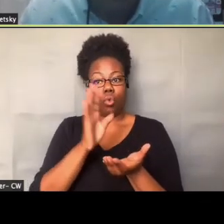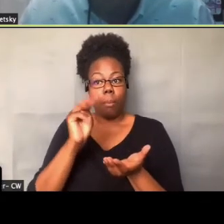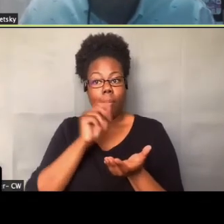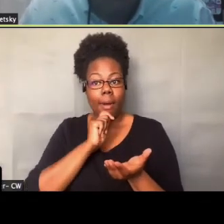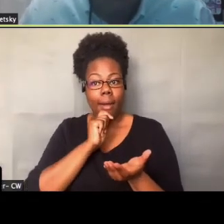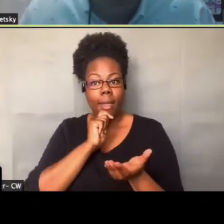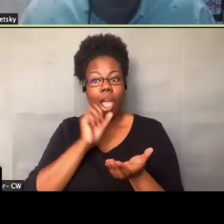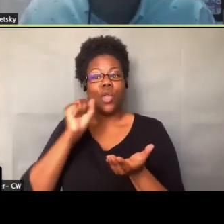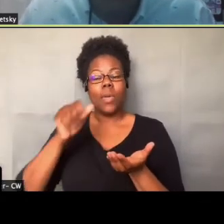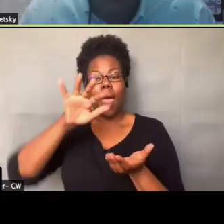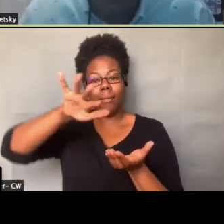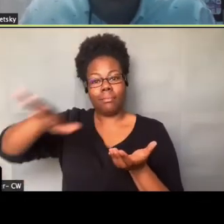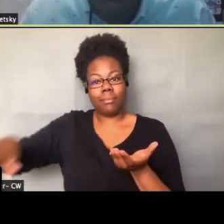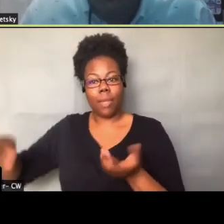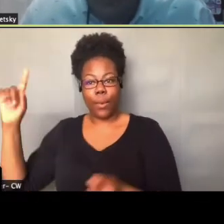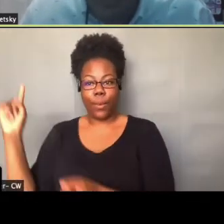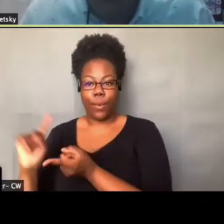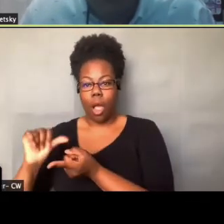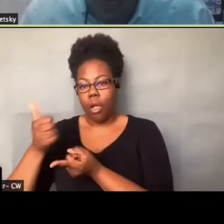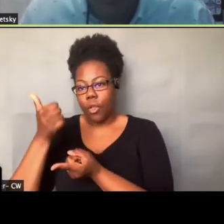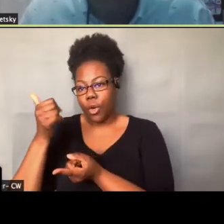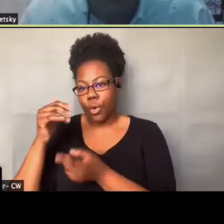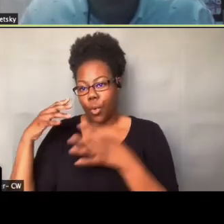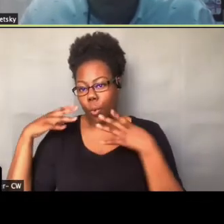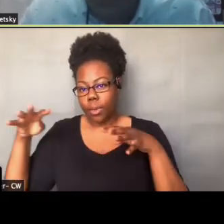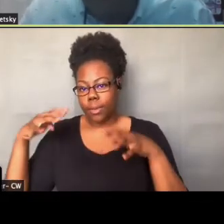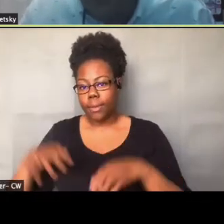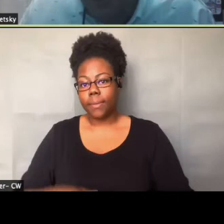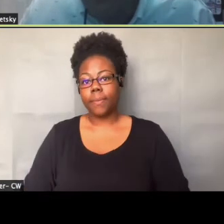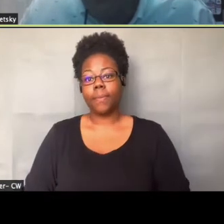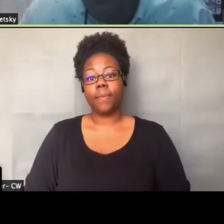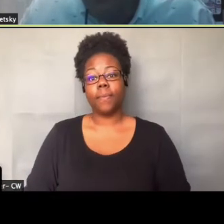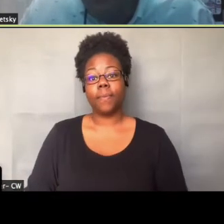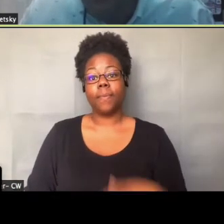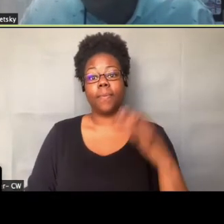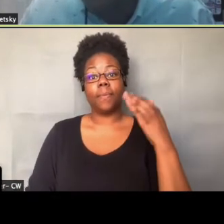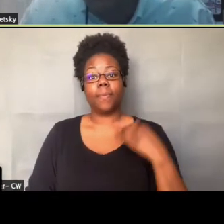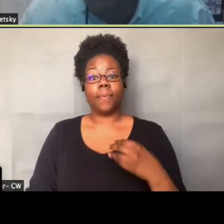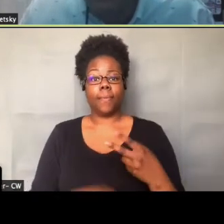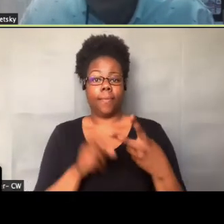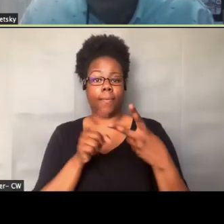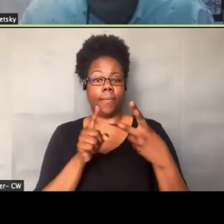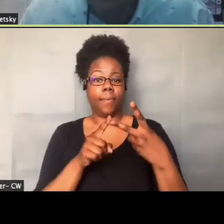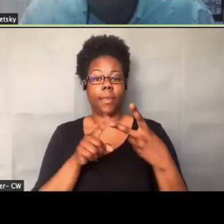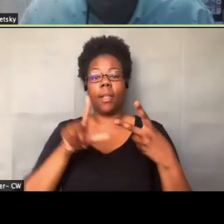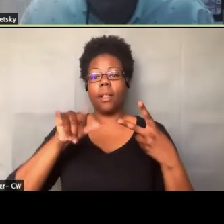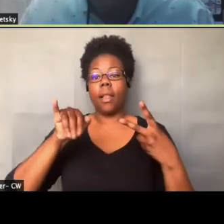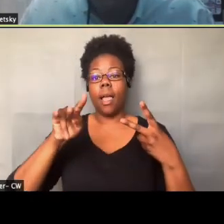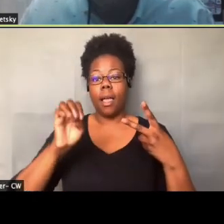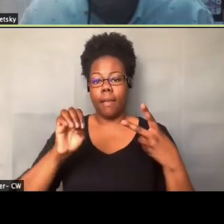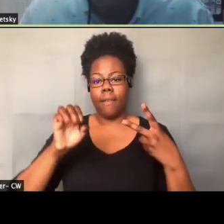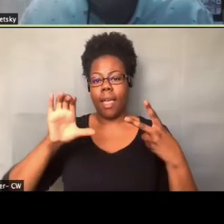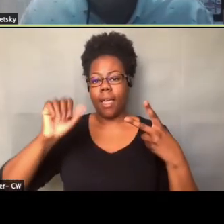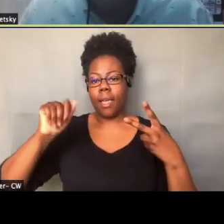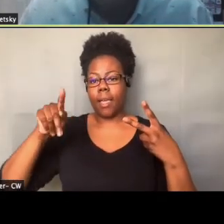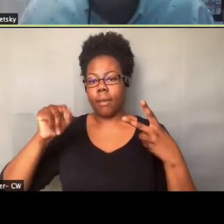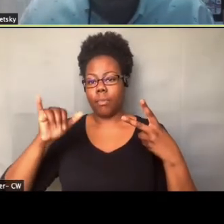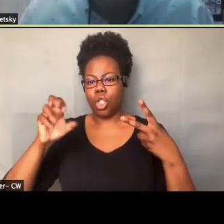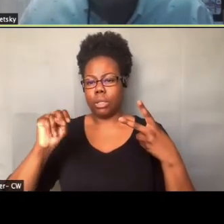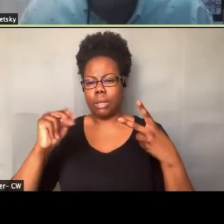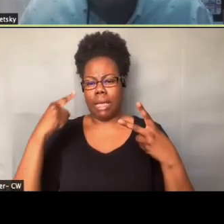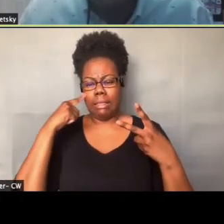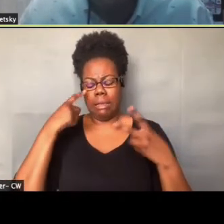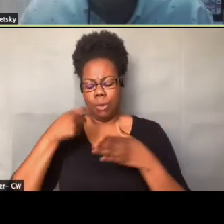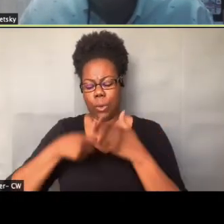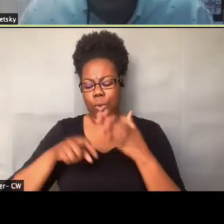Another app like that for use with Android and iPhones called Live Caption. I think it's only $2.99 to pay for it.